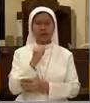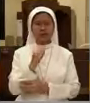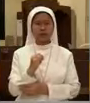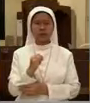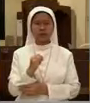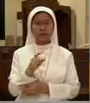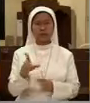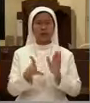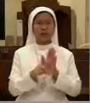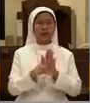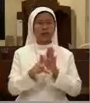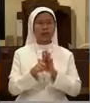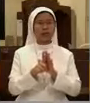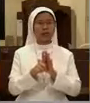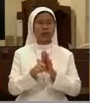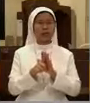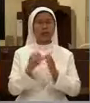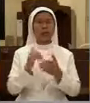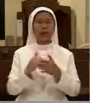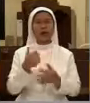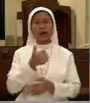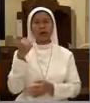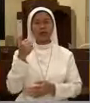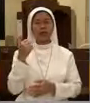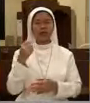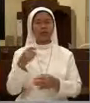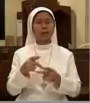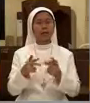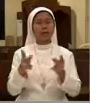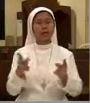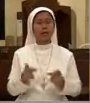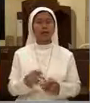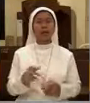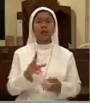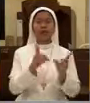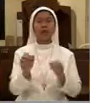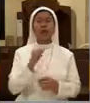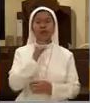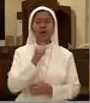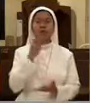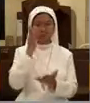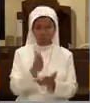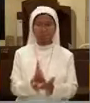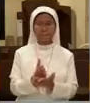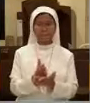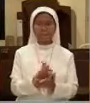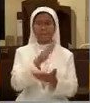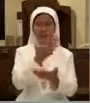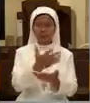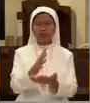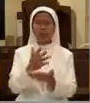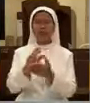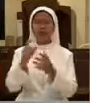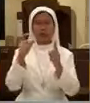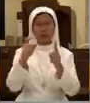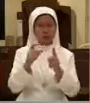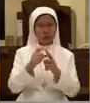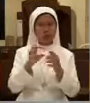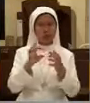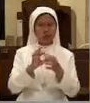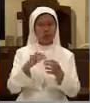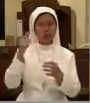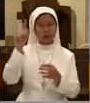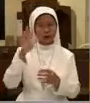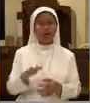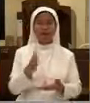no? Do not stop sharing the word. Share it through your actions.